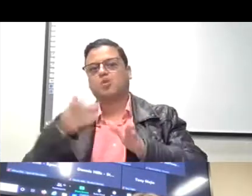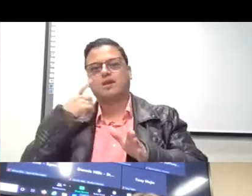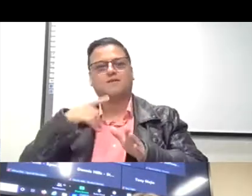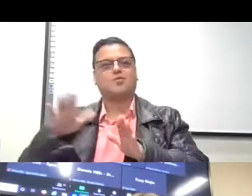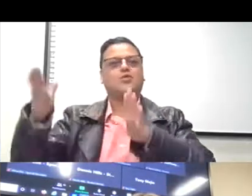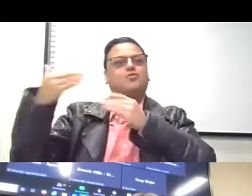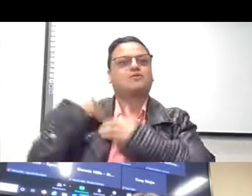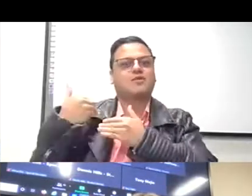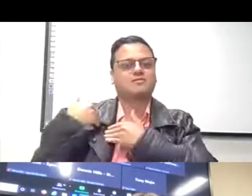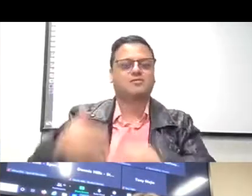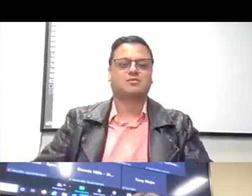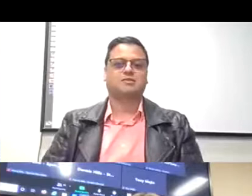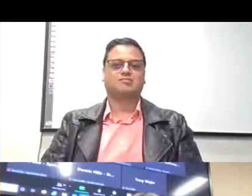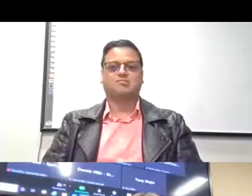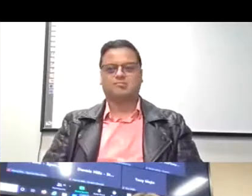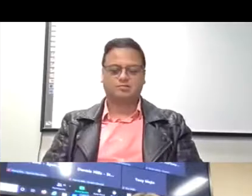that.